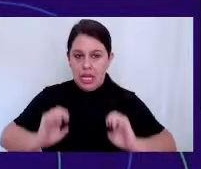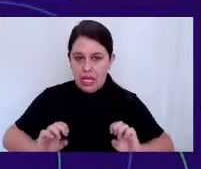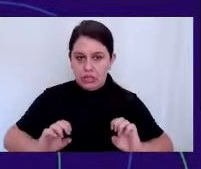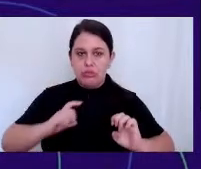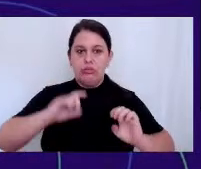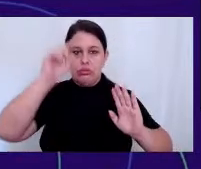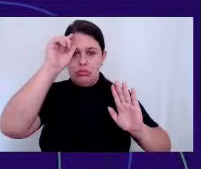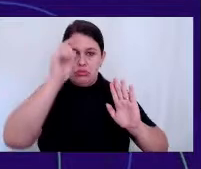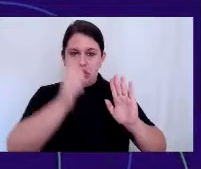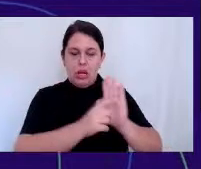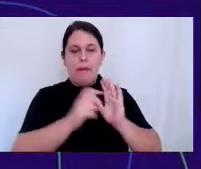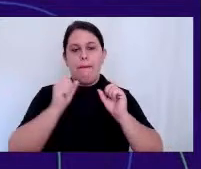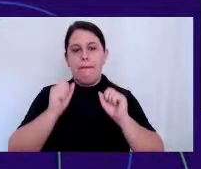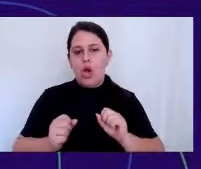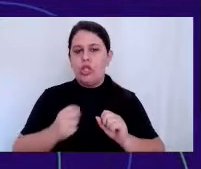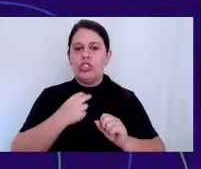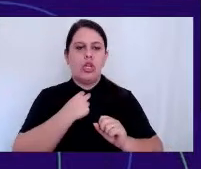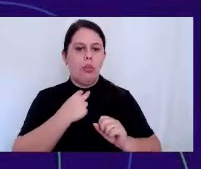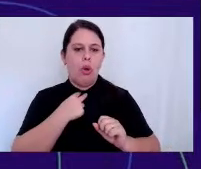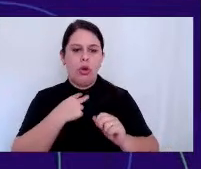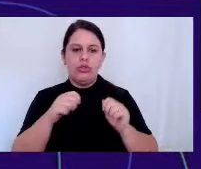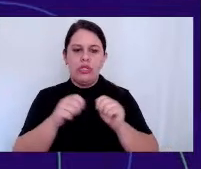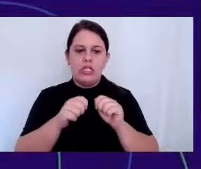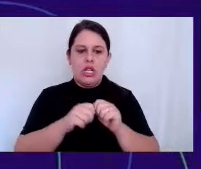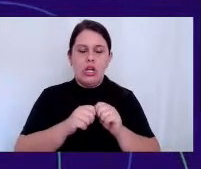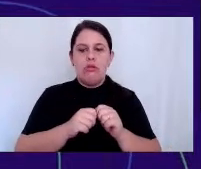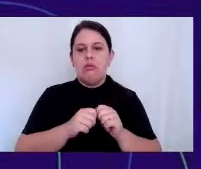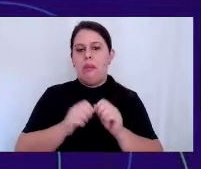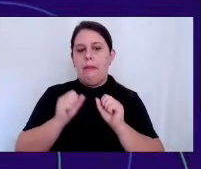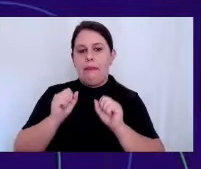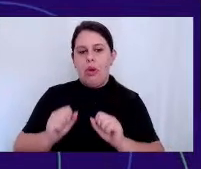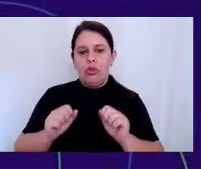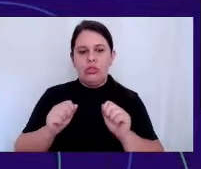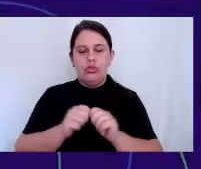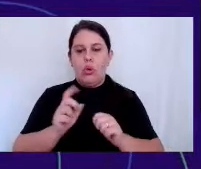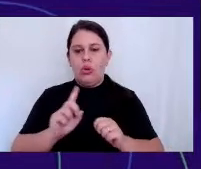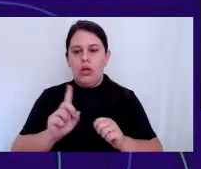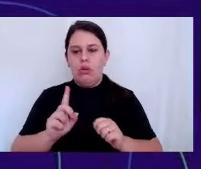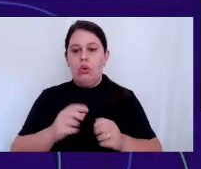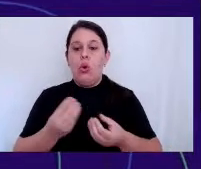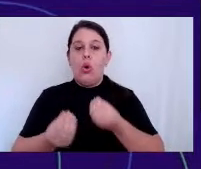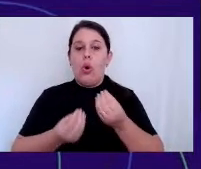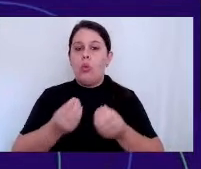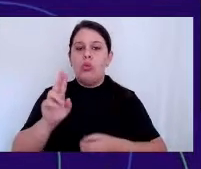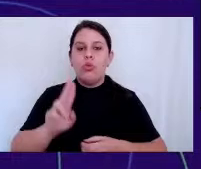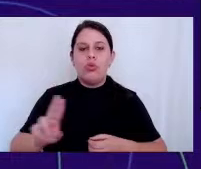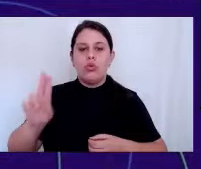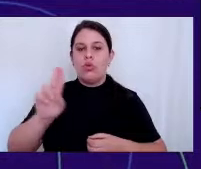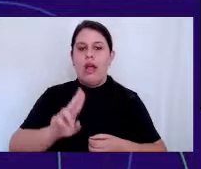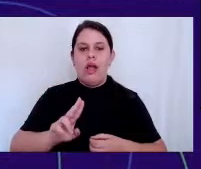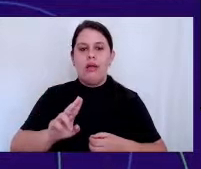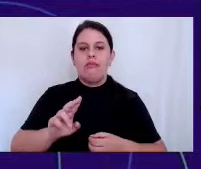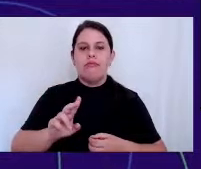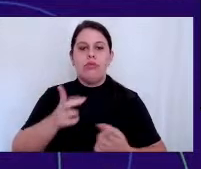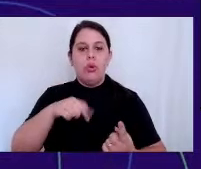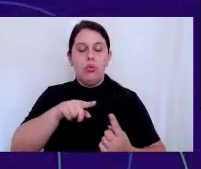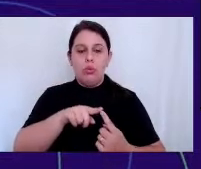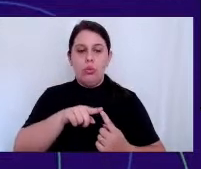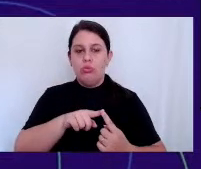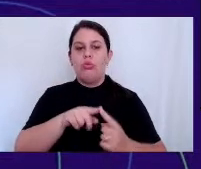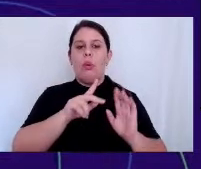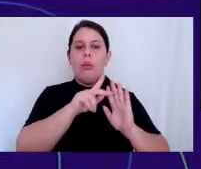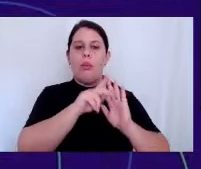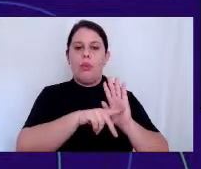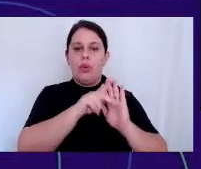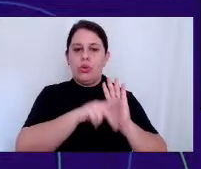and how we should be using it for good, for constructive projects and so on. And I think, both for teachers and for learners,